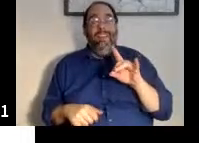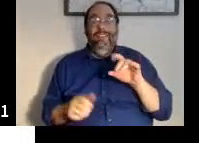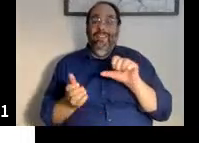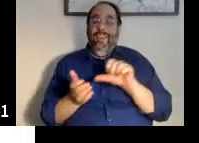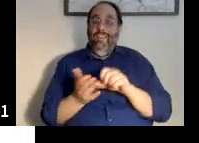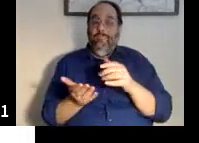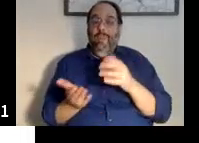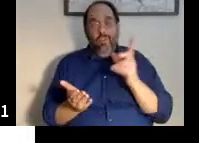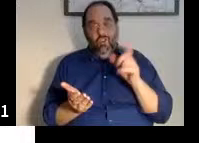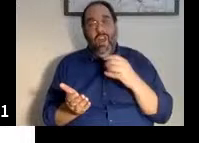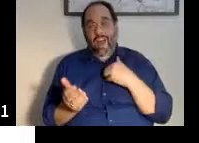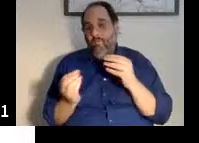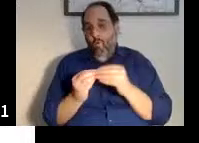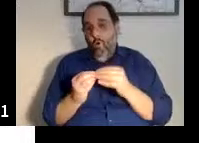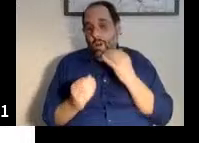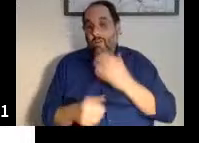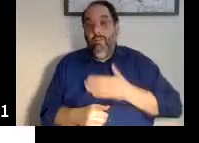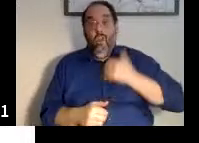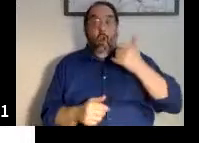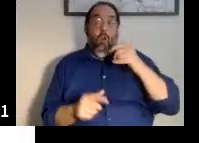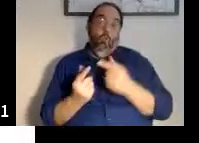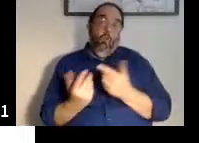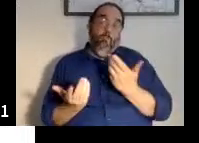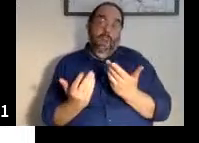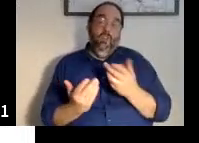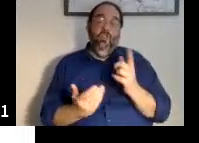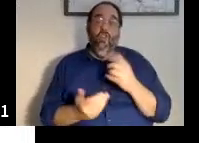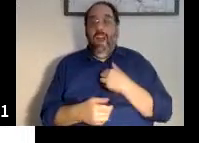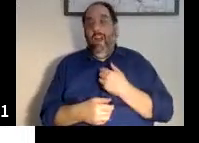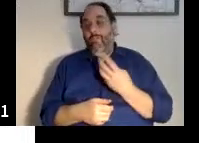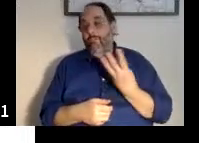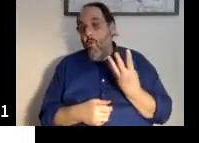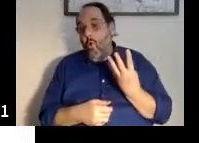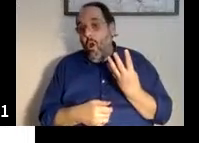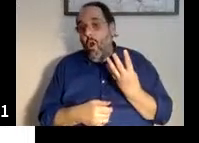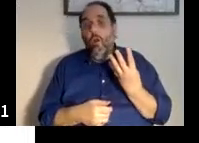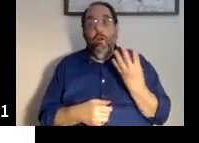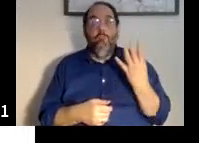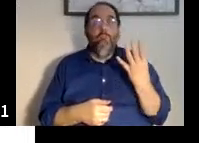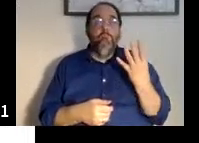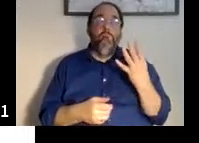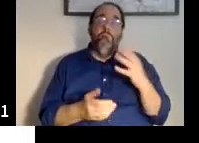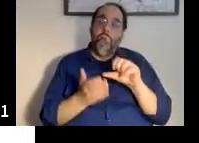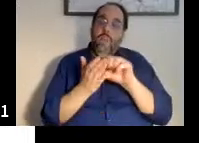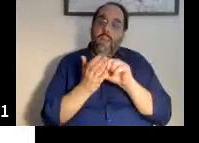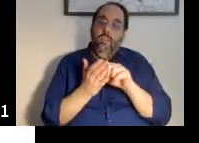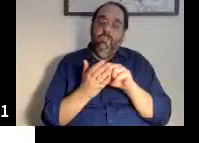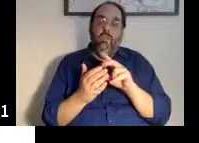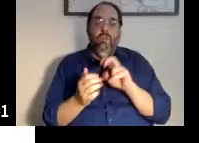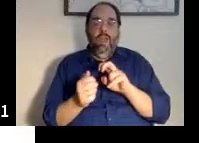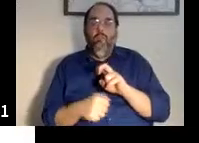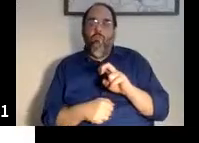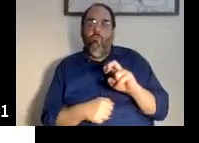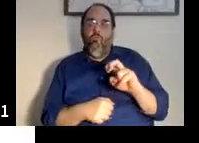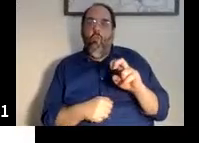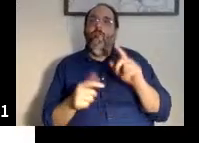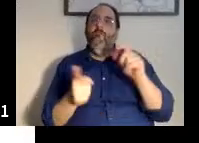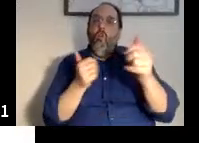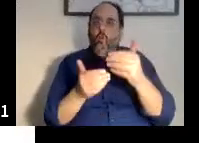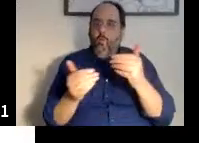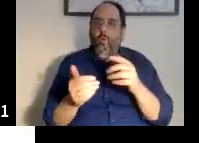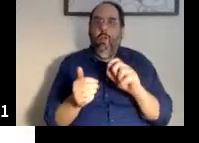serve. If it's a really young group, maybe minimize that to 4 inches and make it so you can scoot a little bit farther before you have to do another